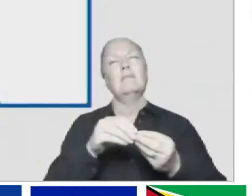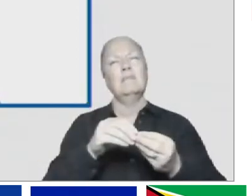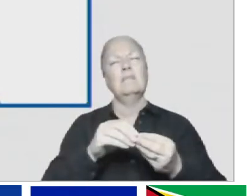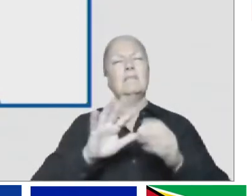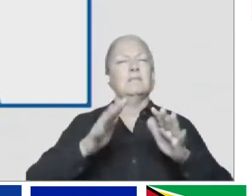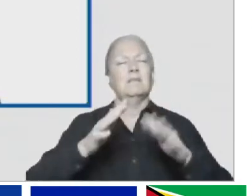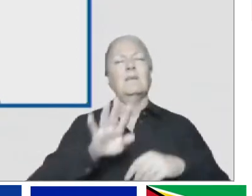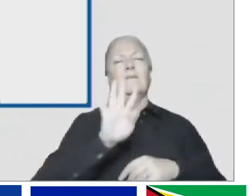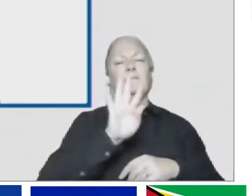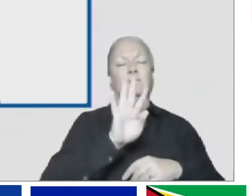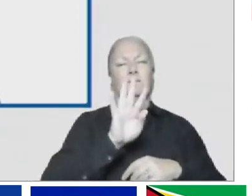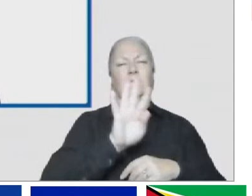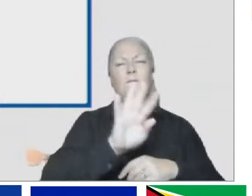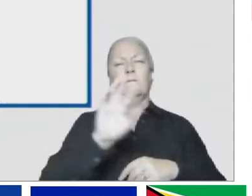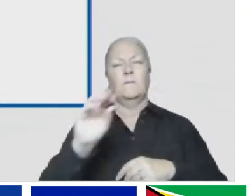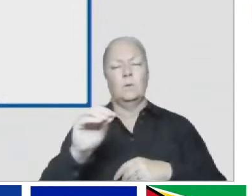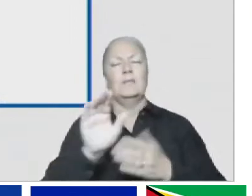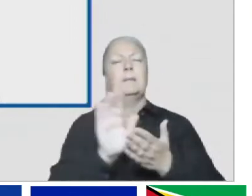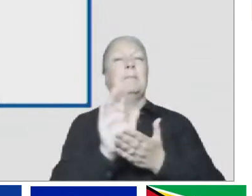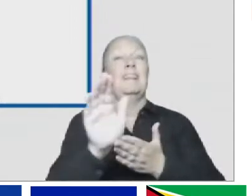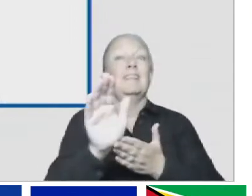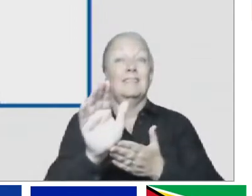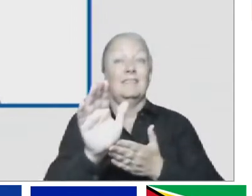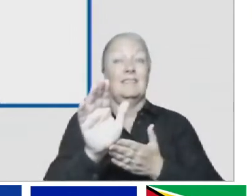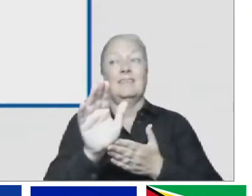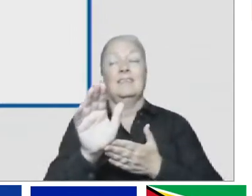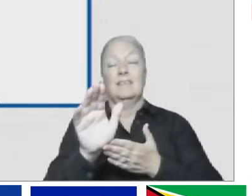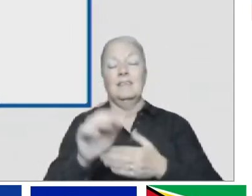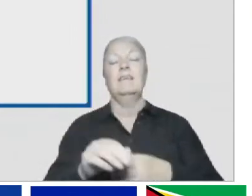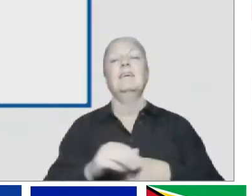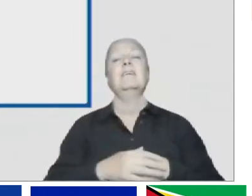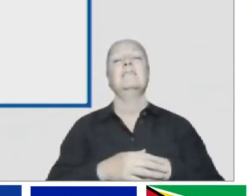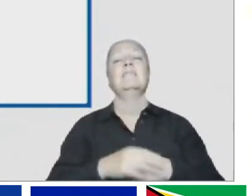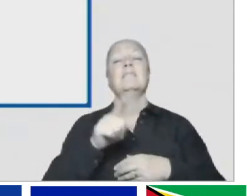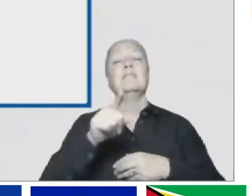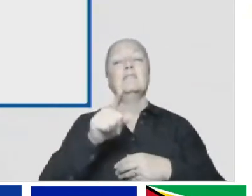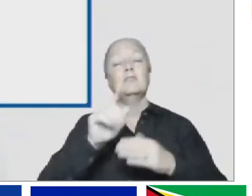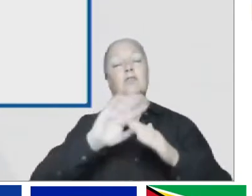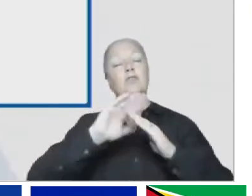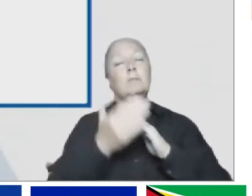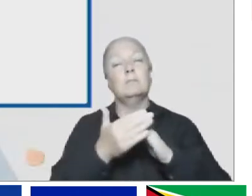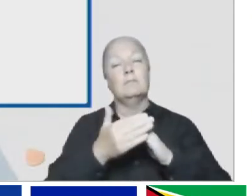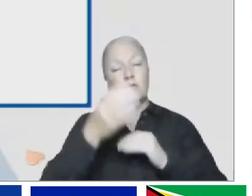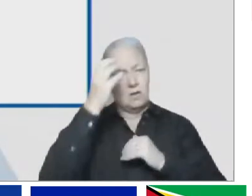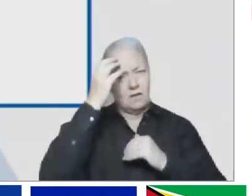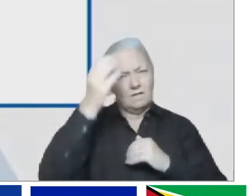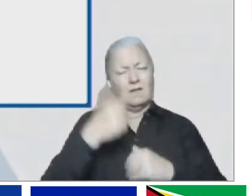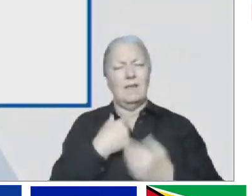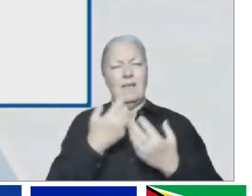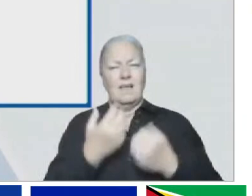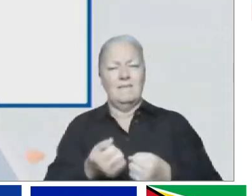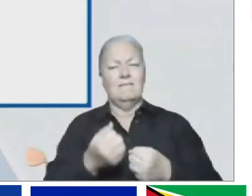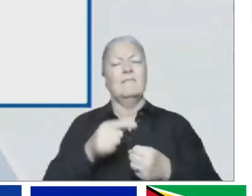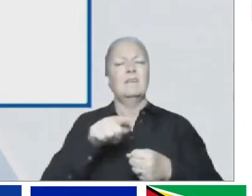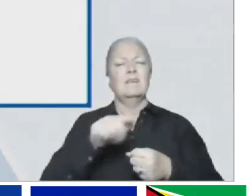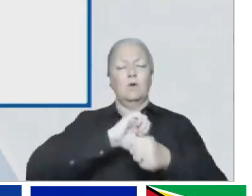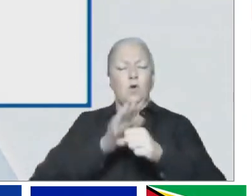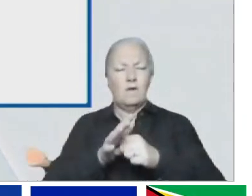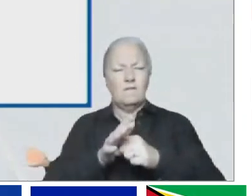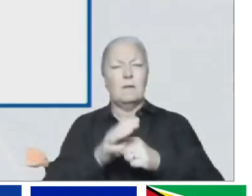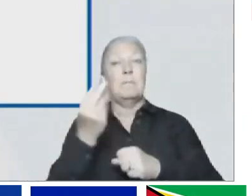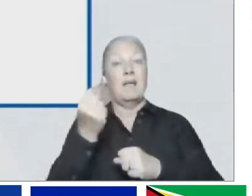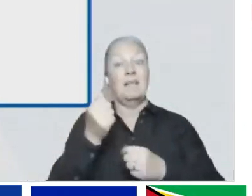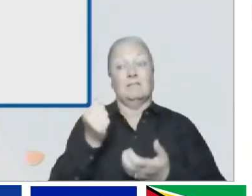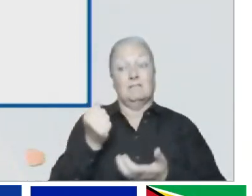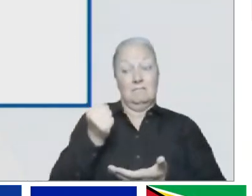the primary response measure of the Jamaican government was the COVID allocation of resources for employees. And it was a temporary